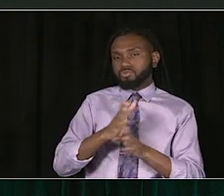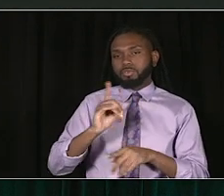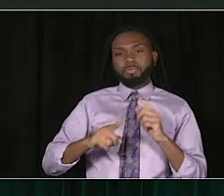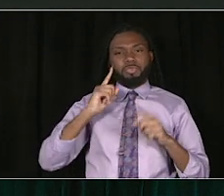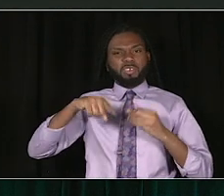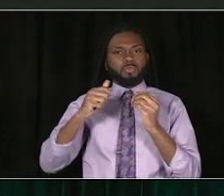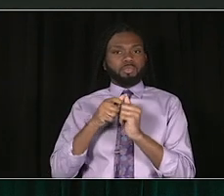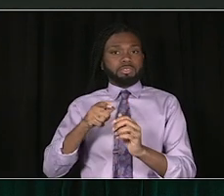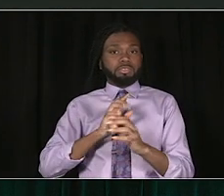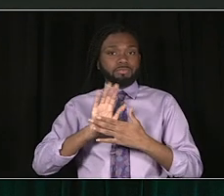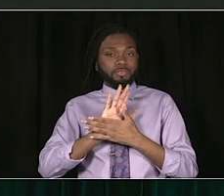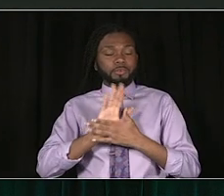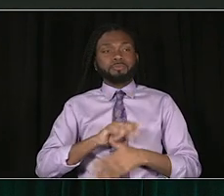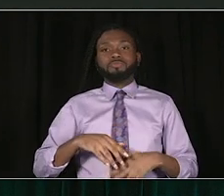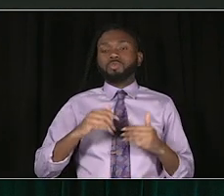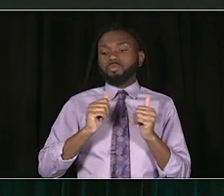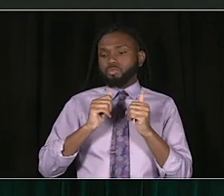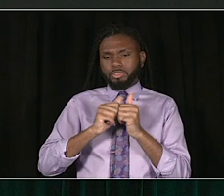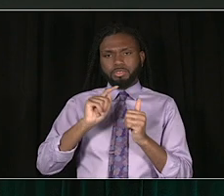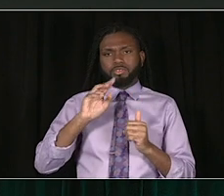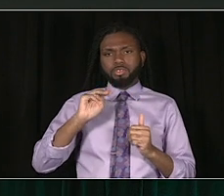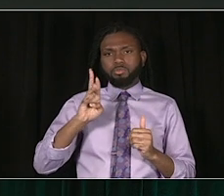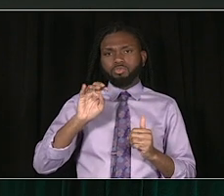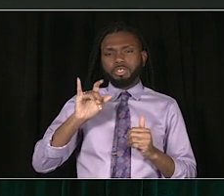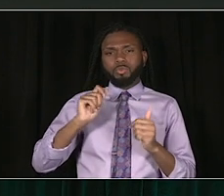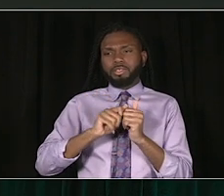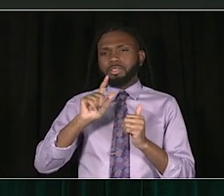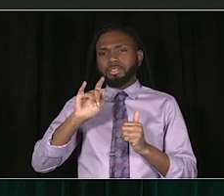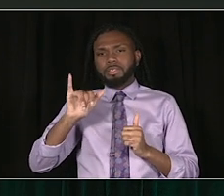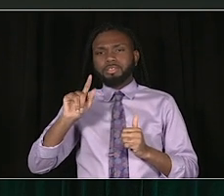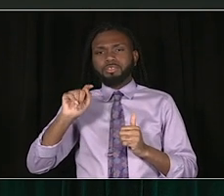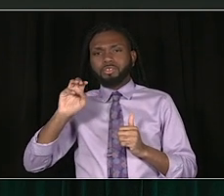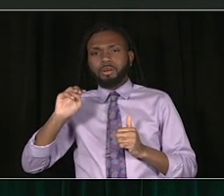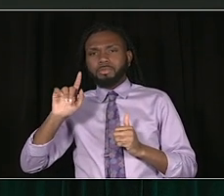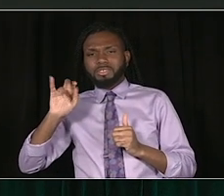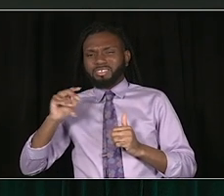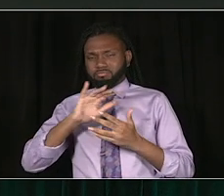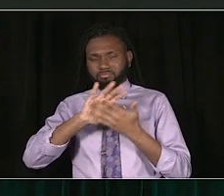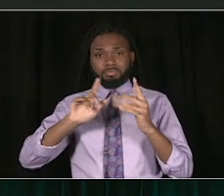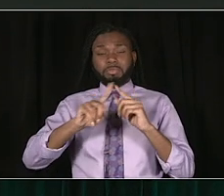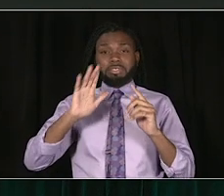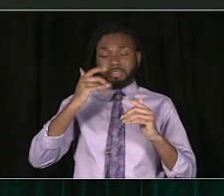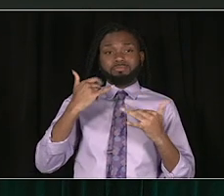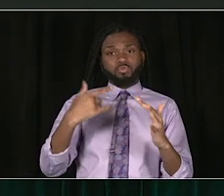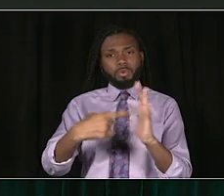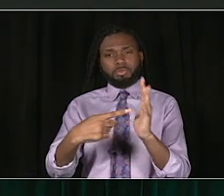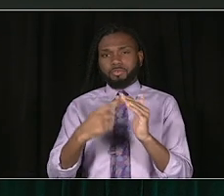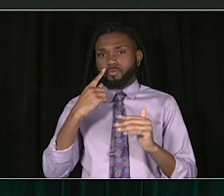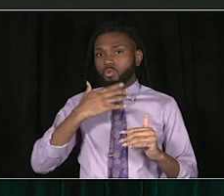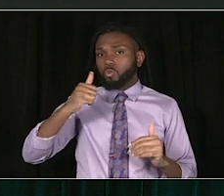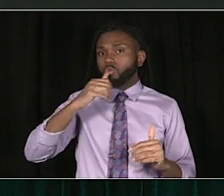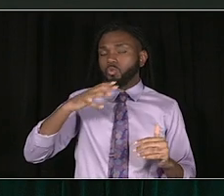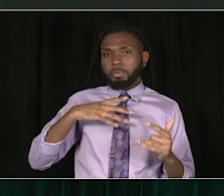this film about Tom Brady with Lily Tomlin and all them. So it seems like representations of older women are